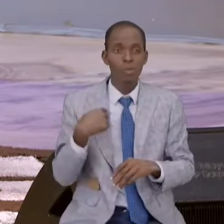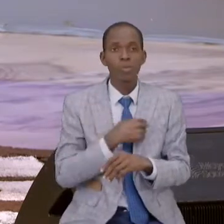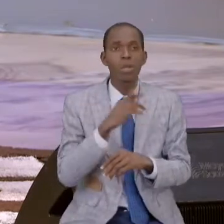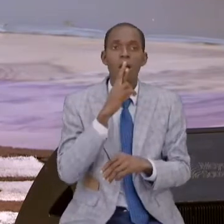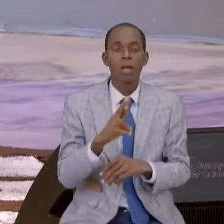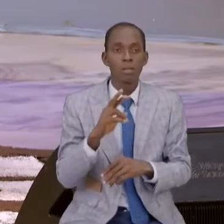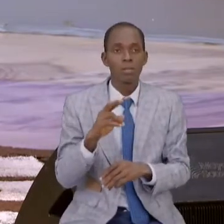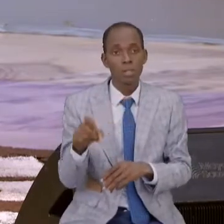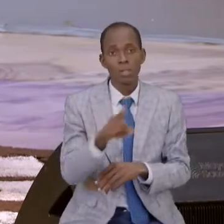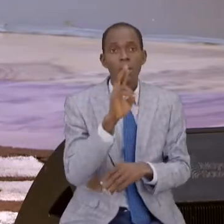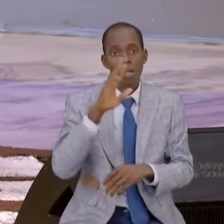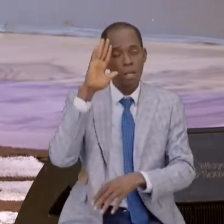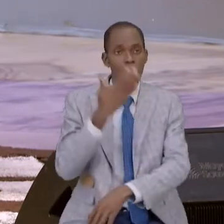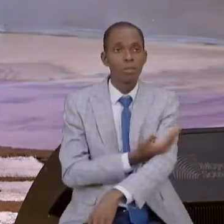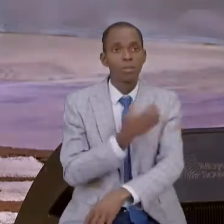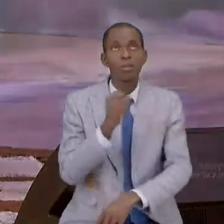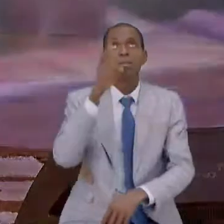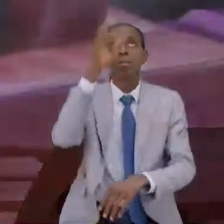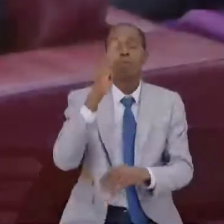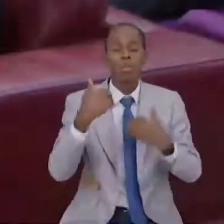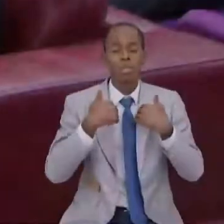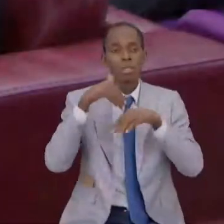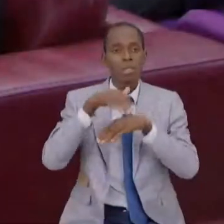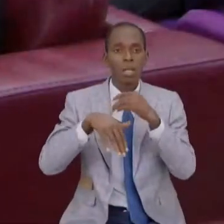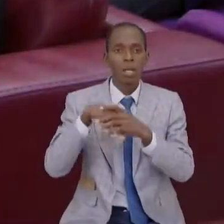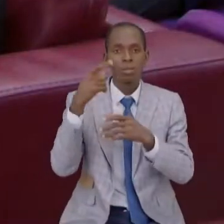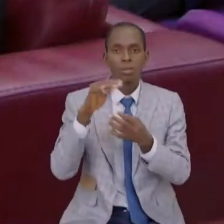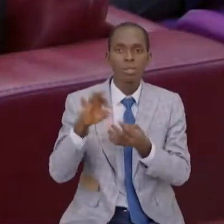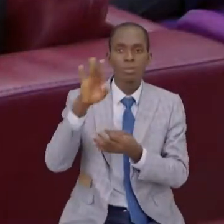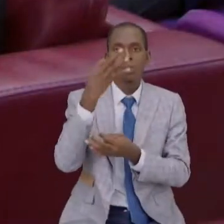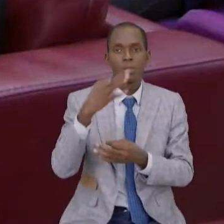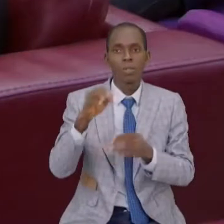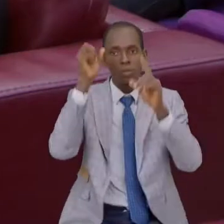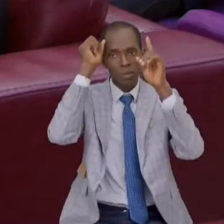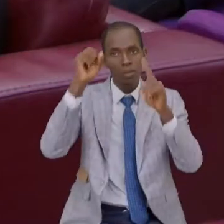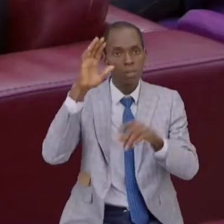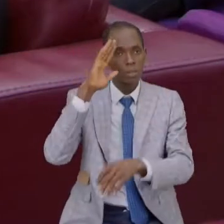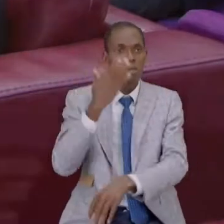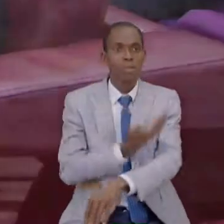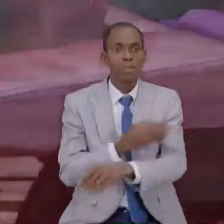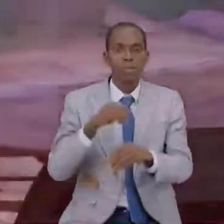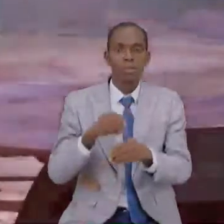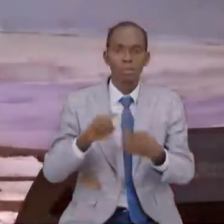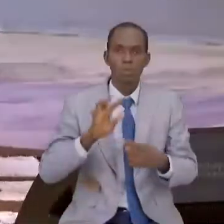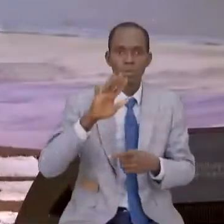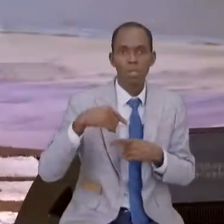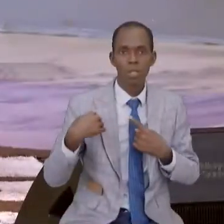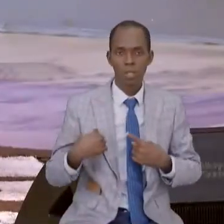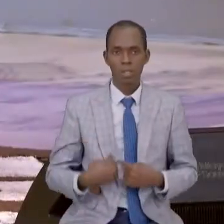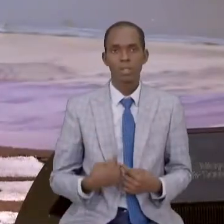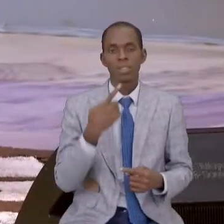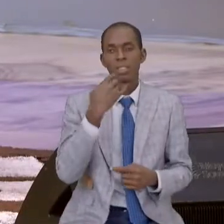God has sent forth the spirit of his son into your hearts, crying,